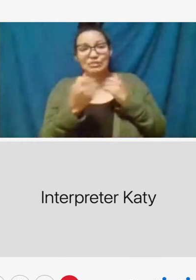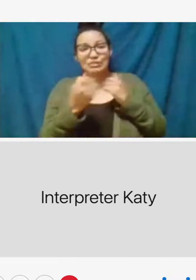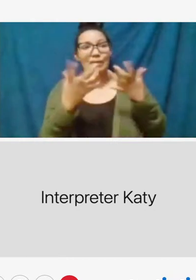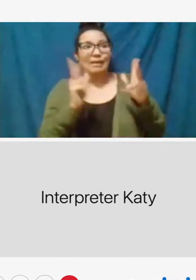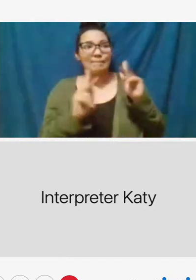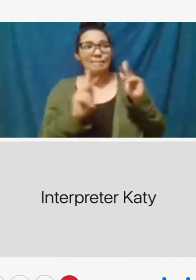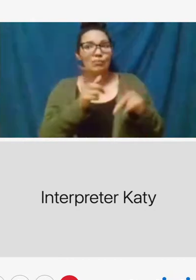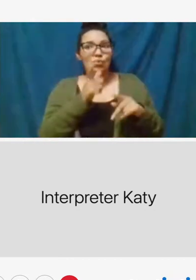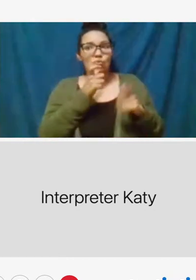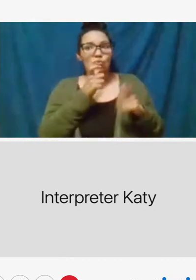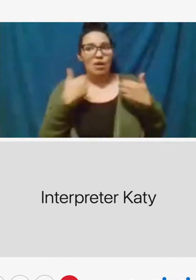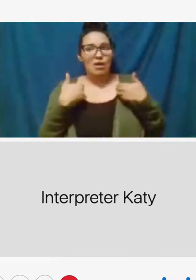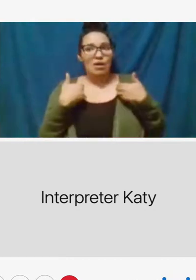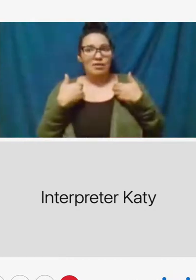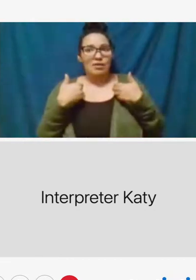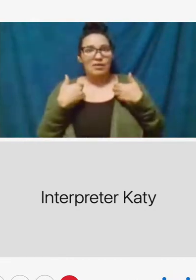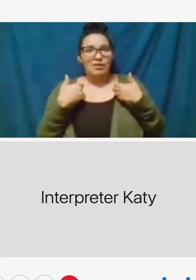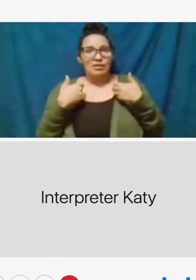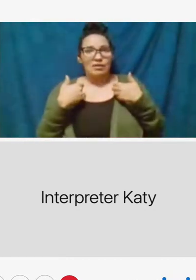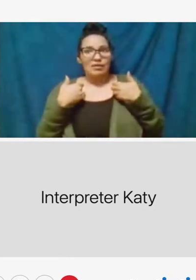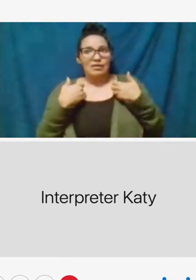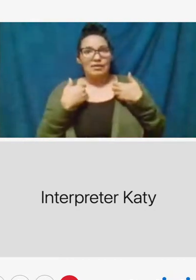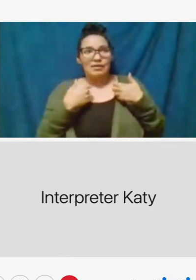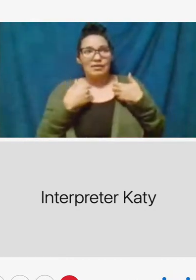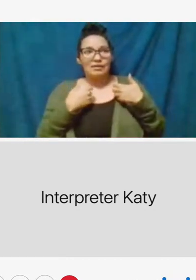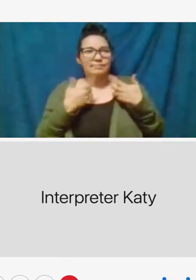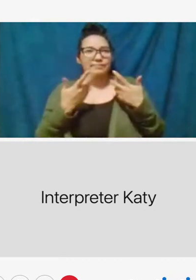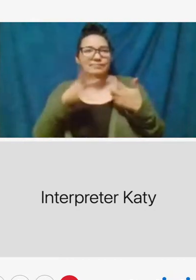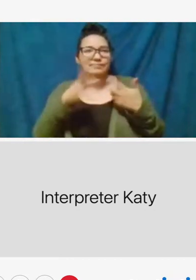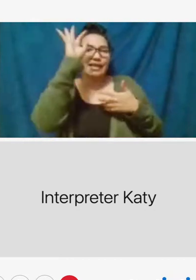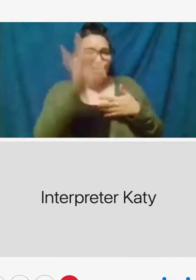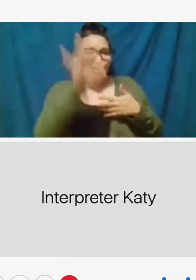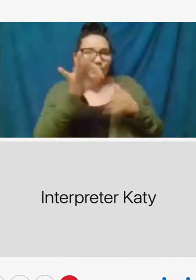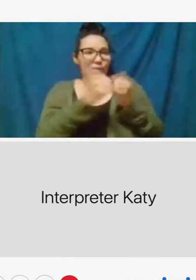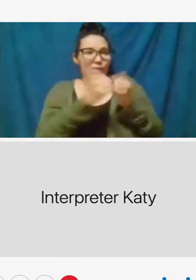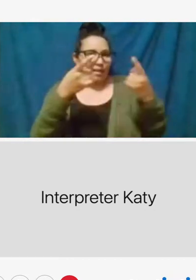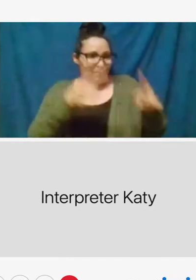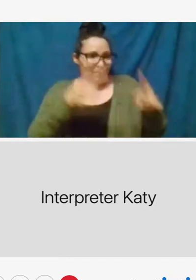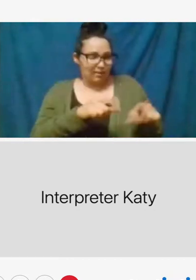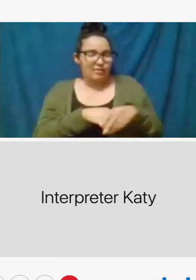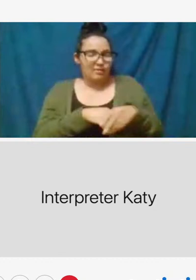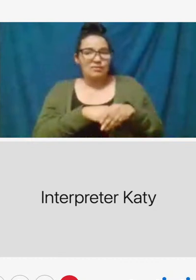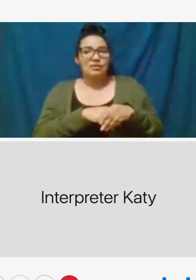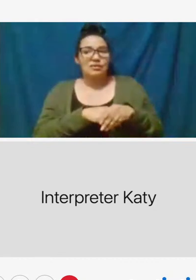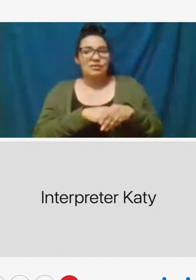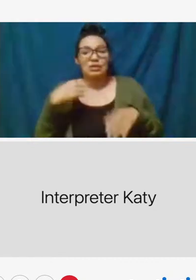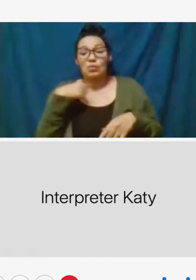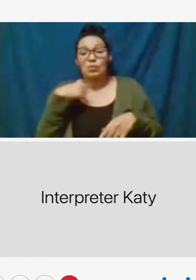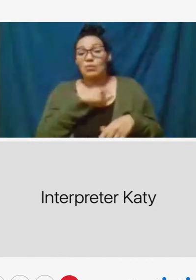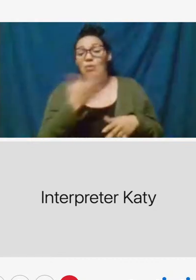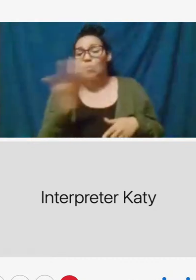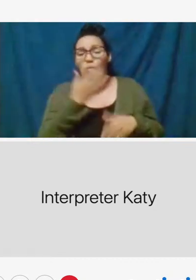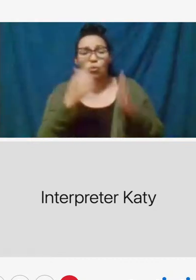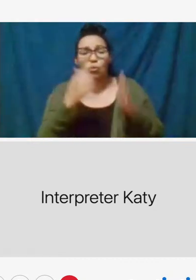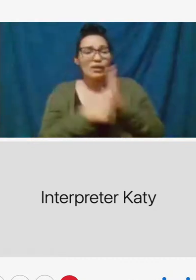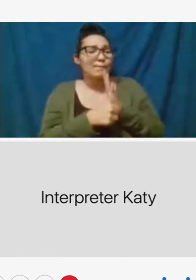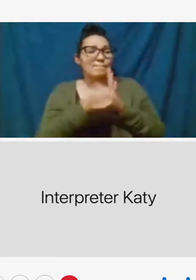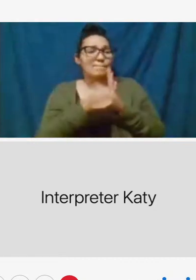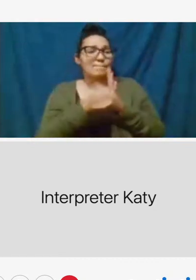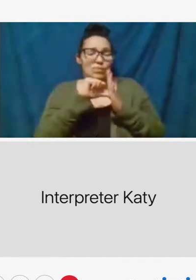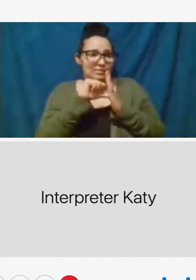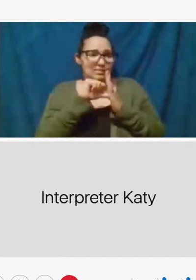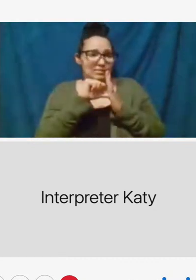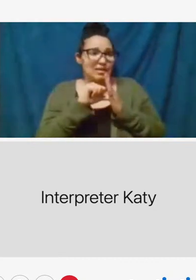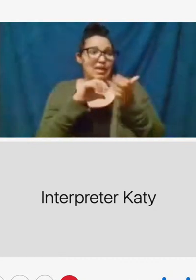input in this happening and we were so impressed with it on how we could